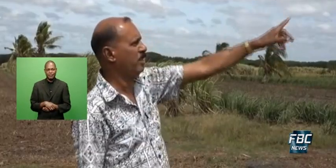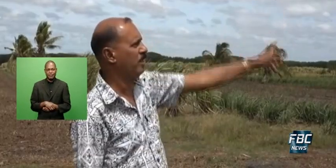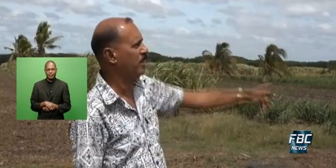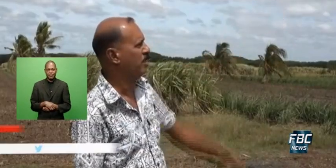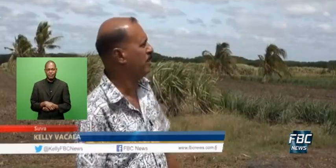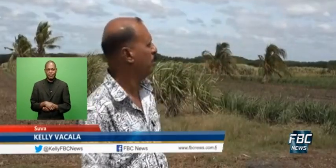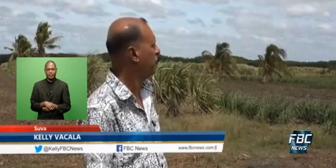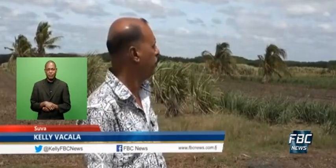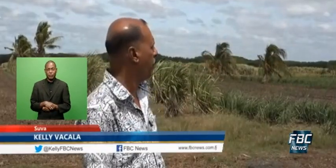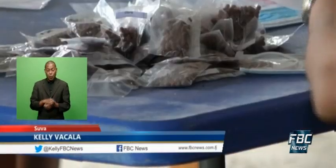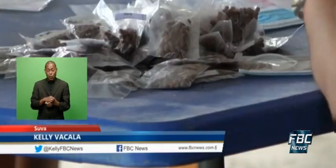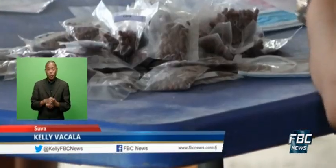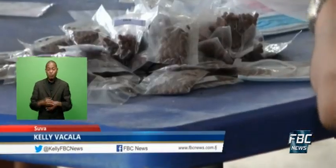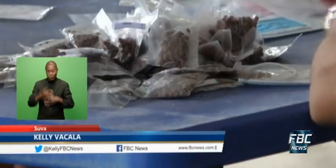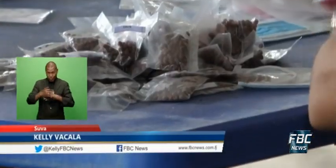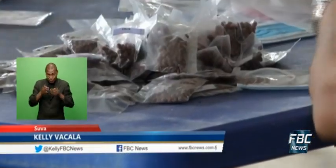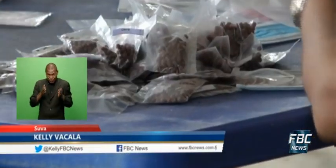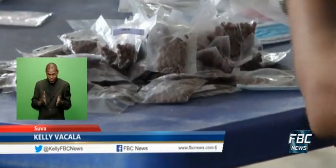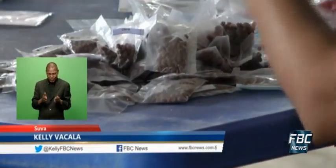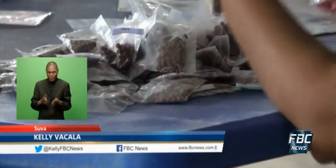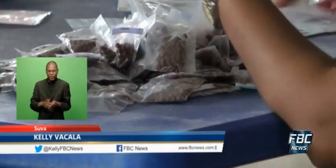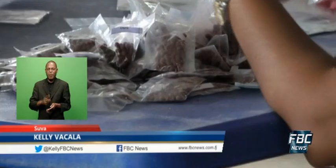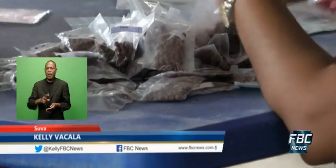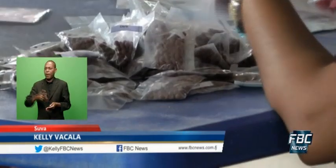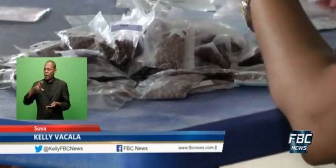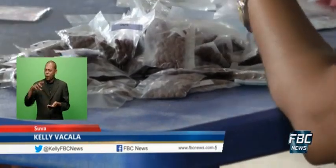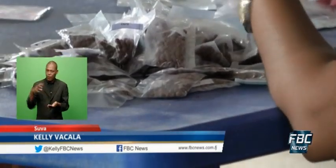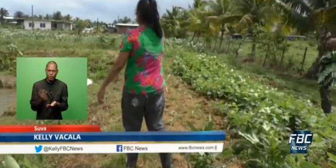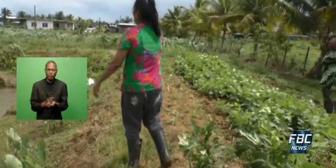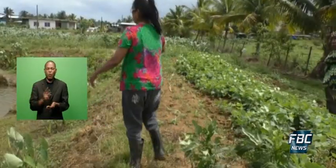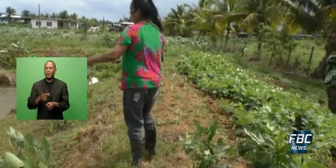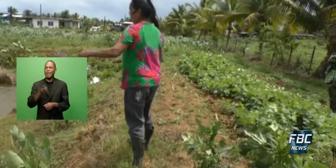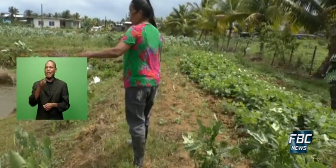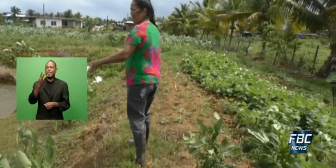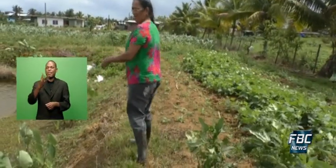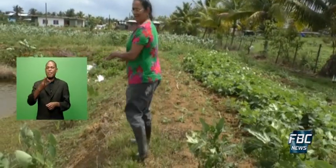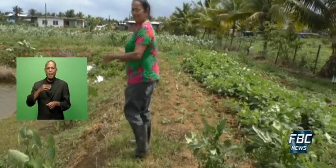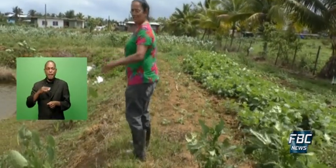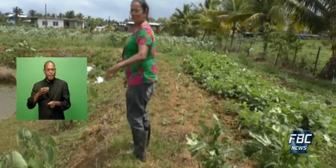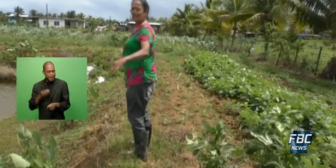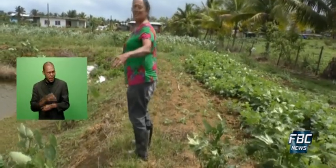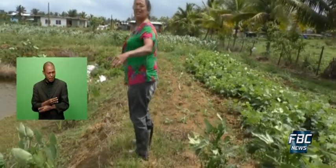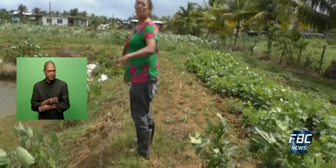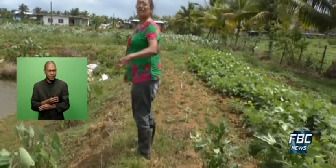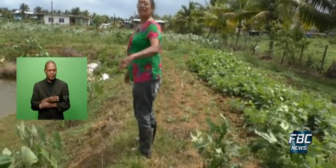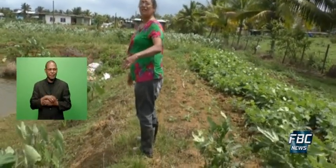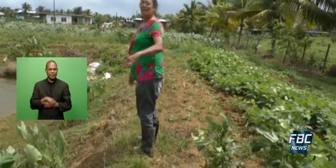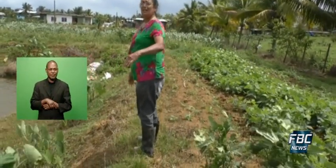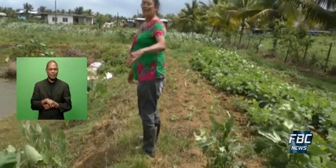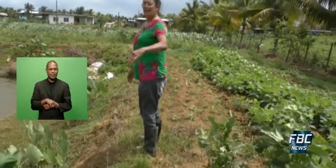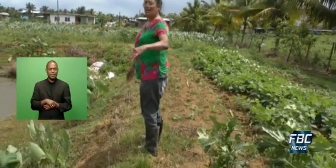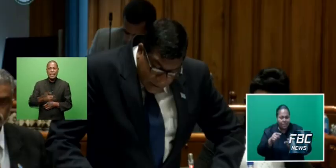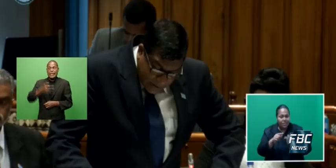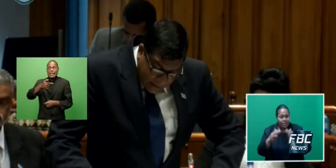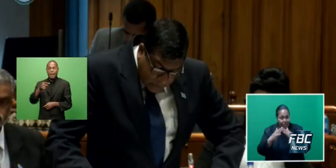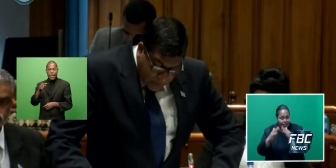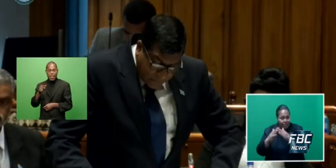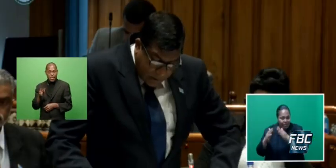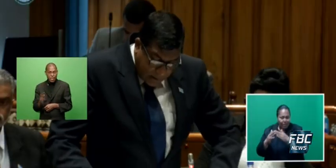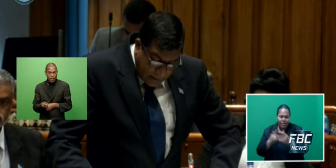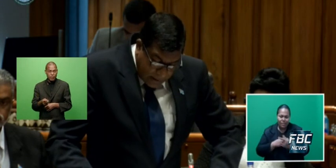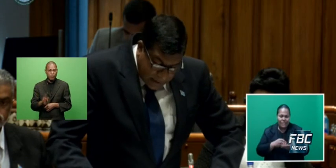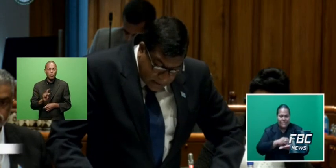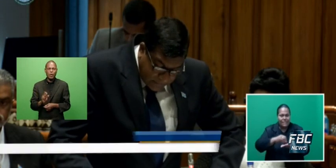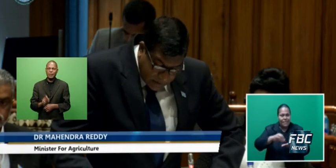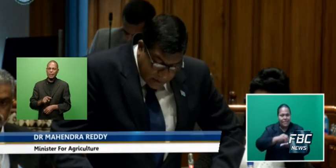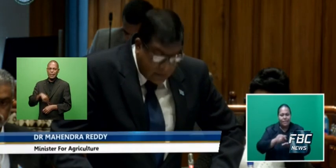These packages will guarantee families getting vegetables within three months. Seven thousand households' seed packages were sent